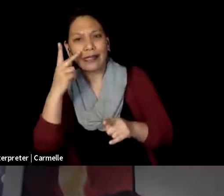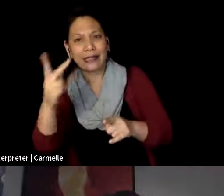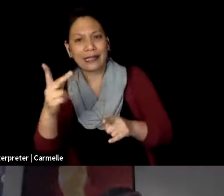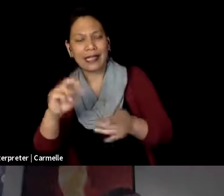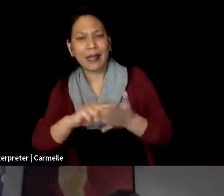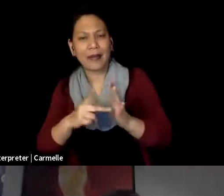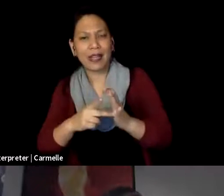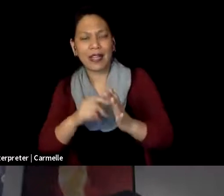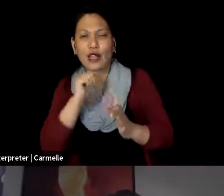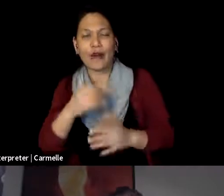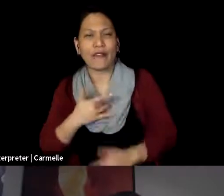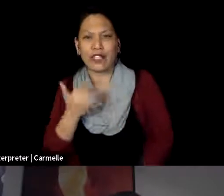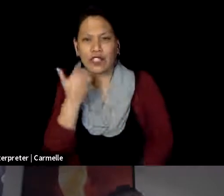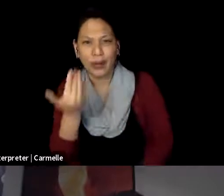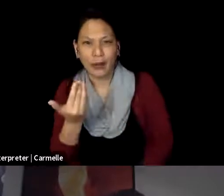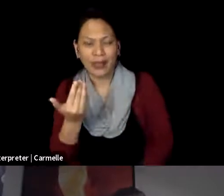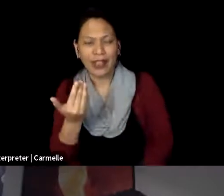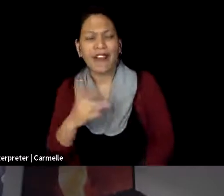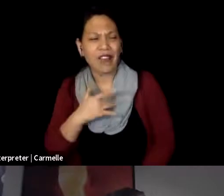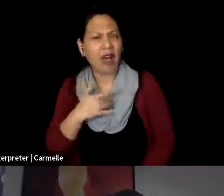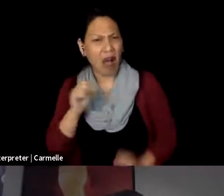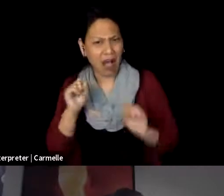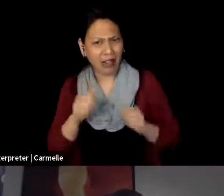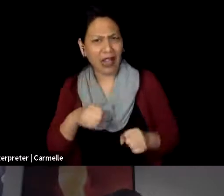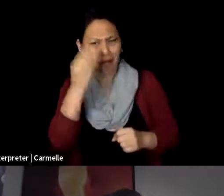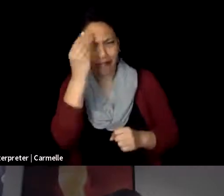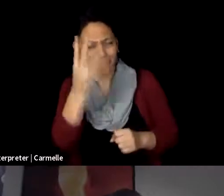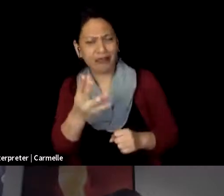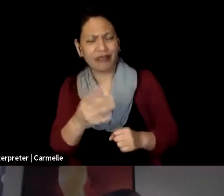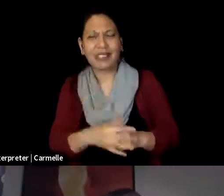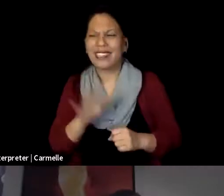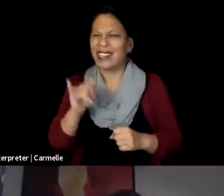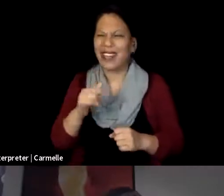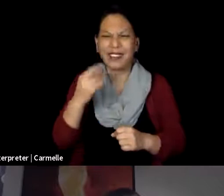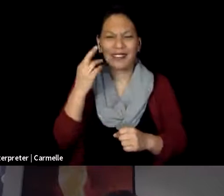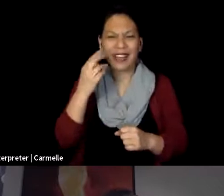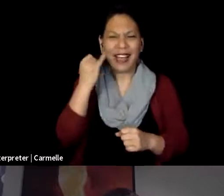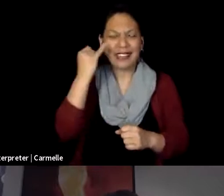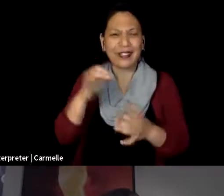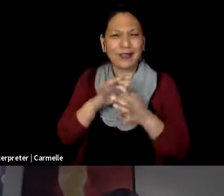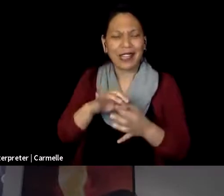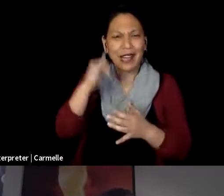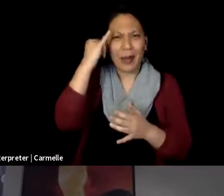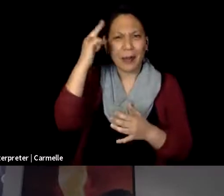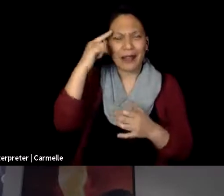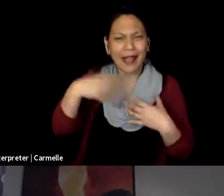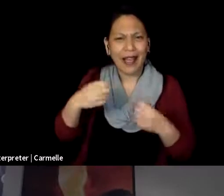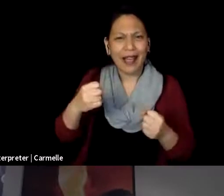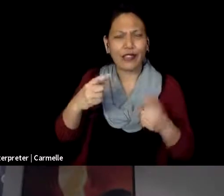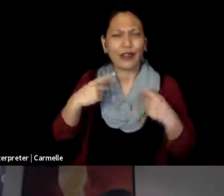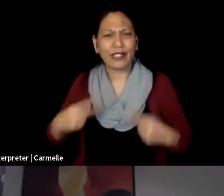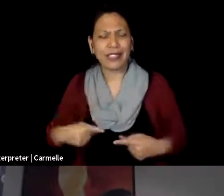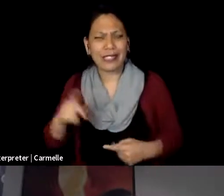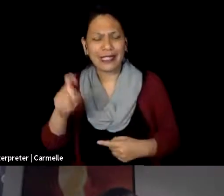lessens that shame that you're talking about when we talk about making space for mental health or making space for physical needs. You